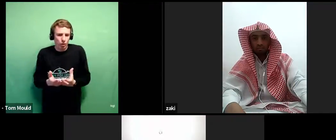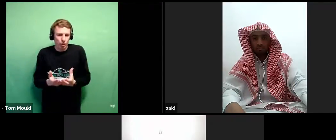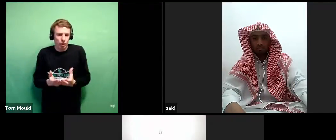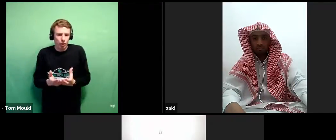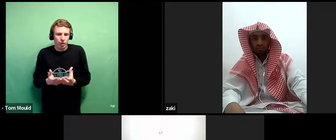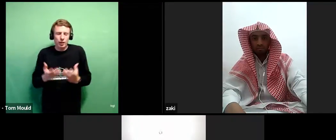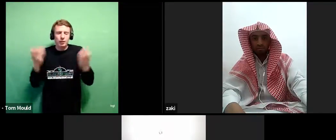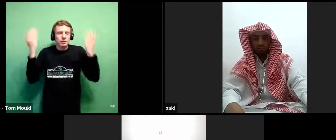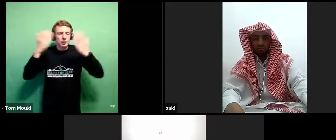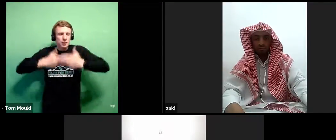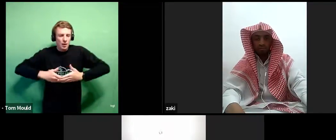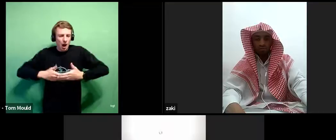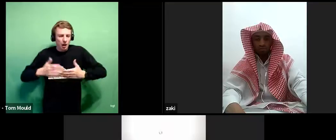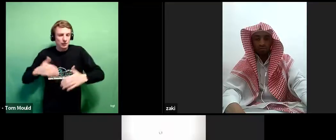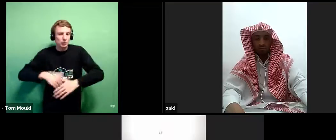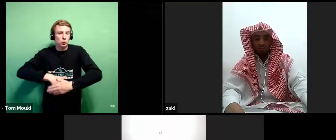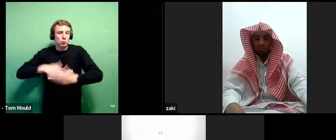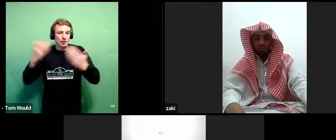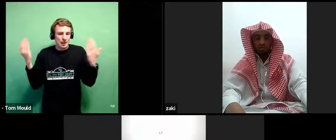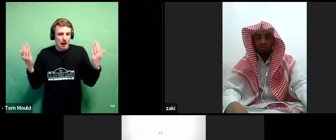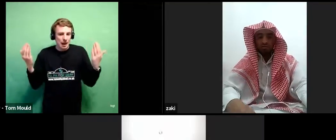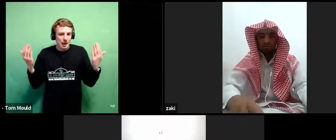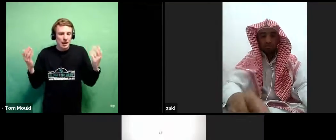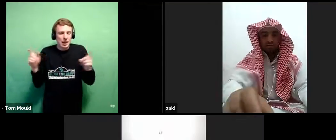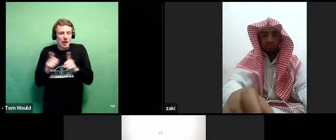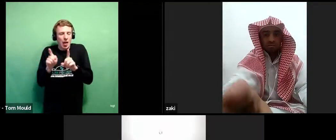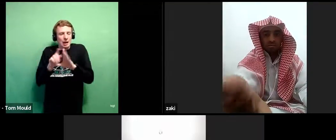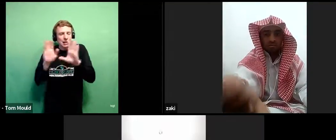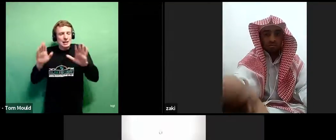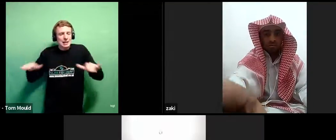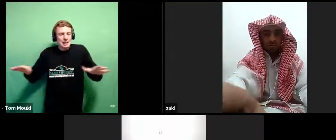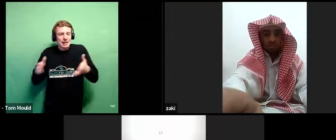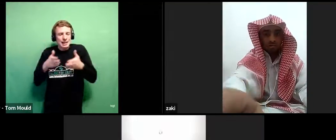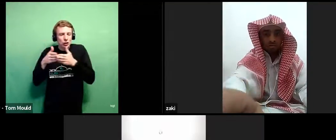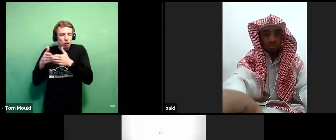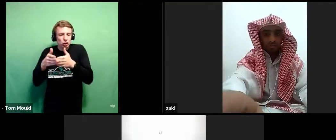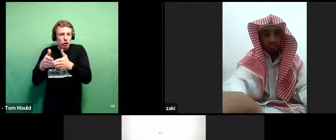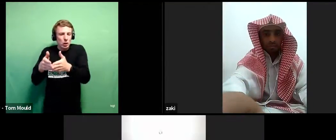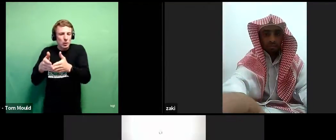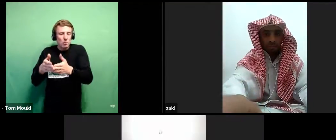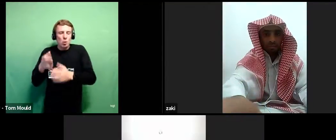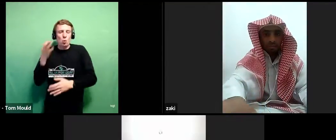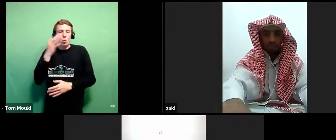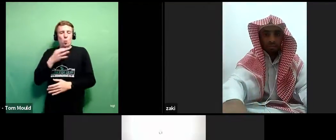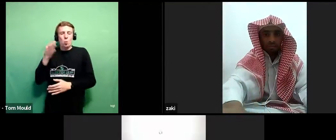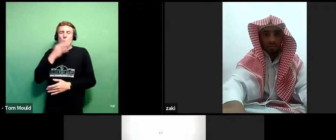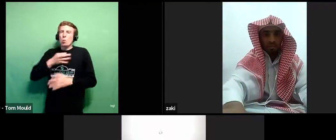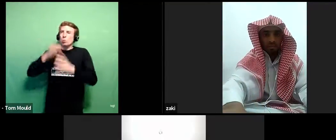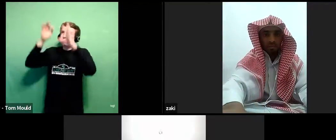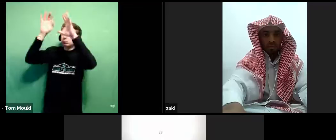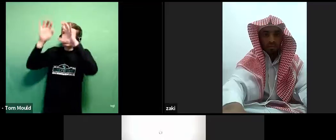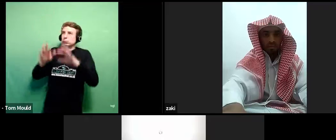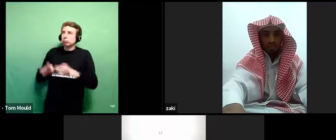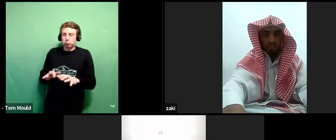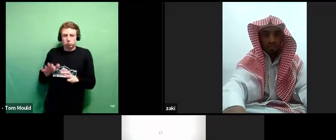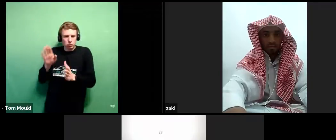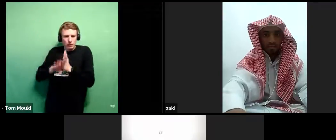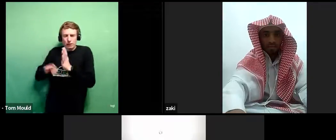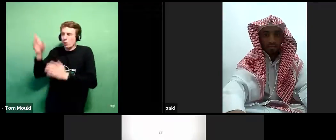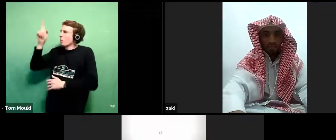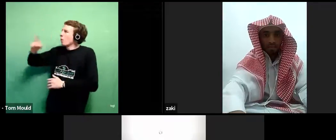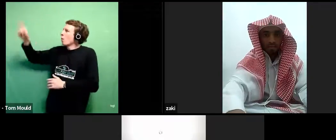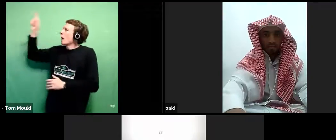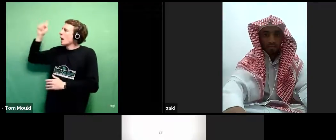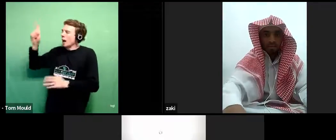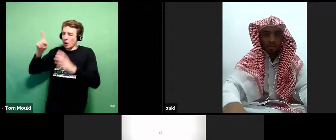sea, and that which is of use to mankind, and the water which Allah sends down from the sky, and makes the earth alive